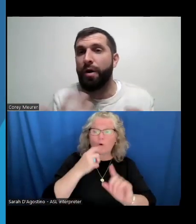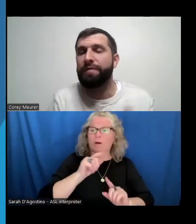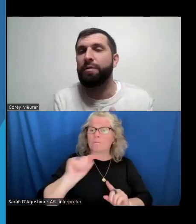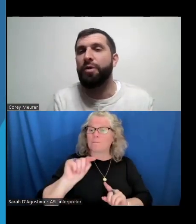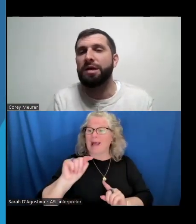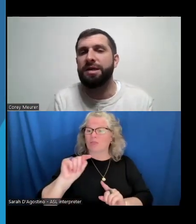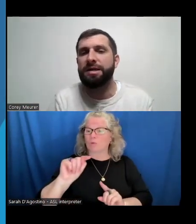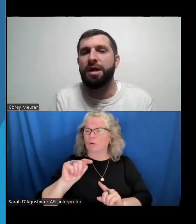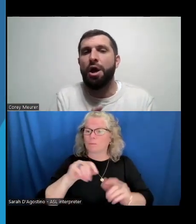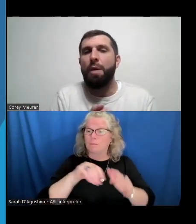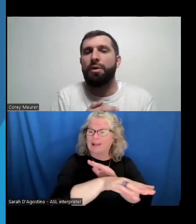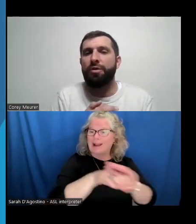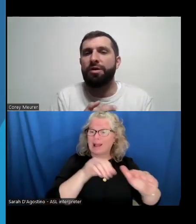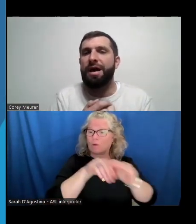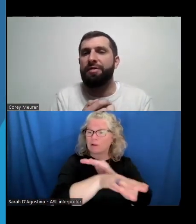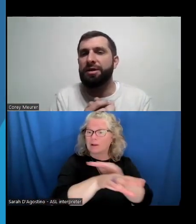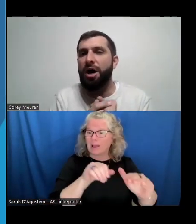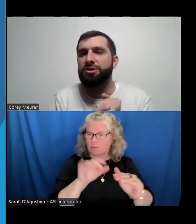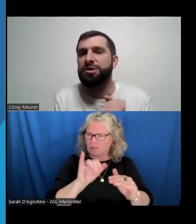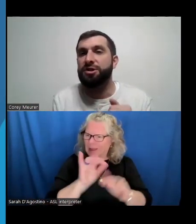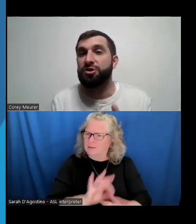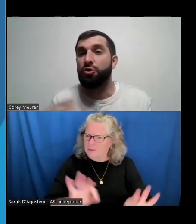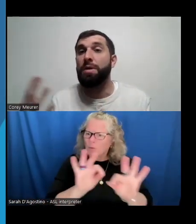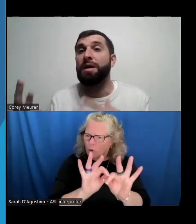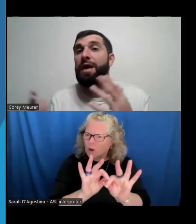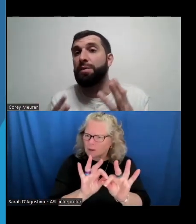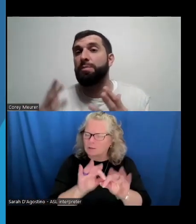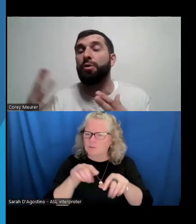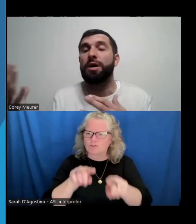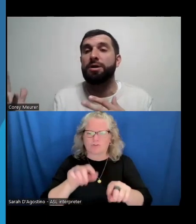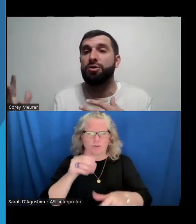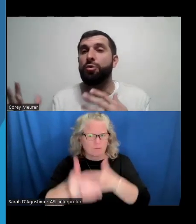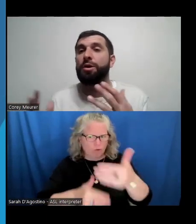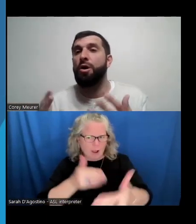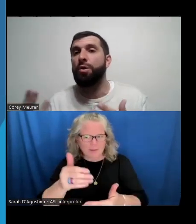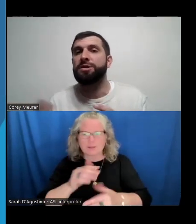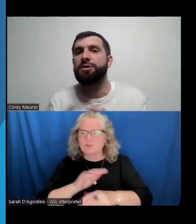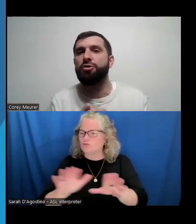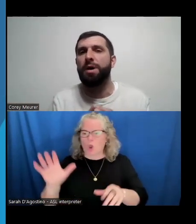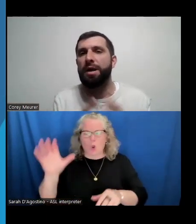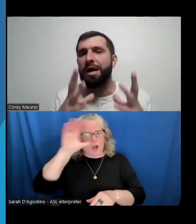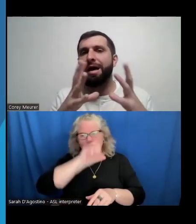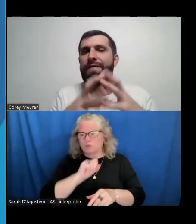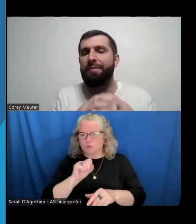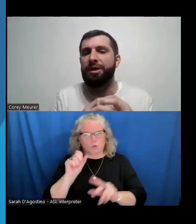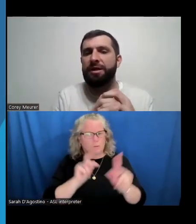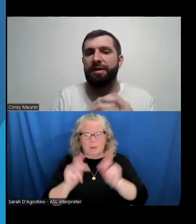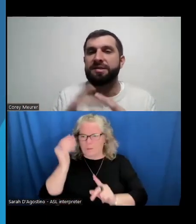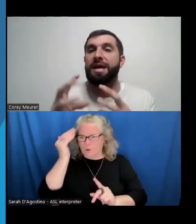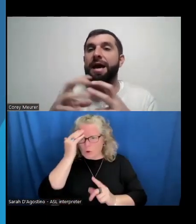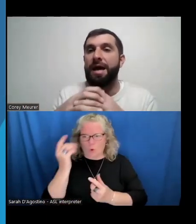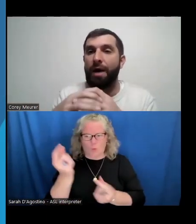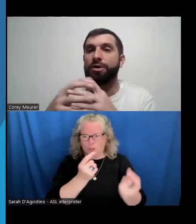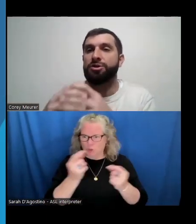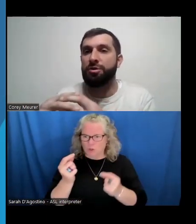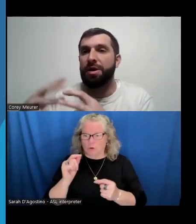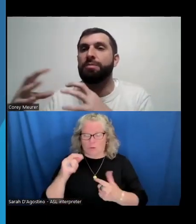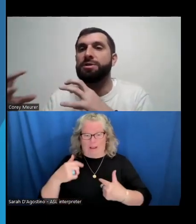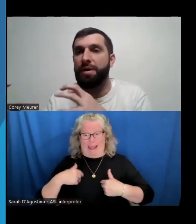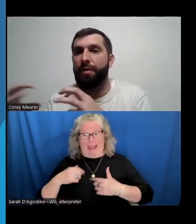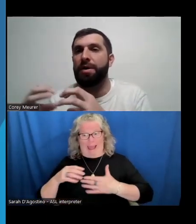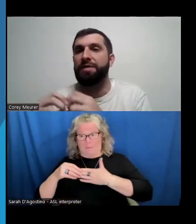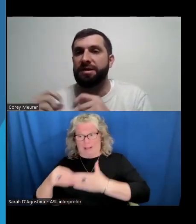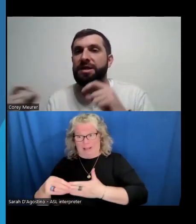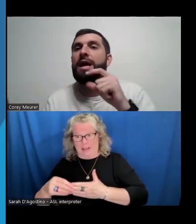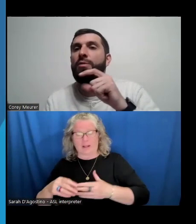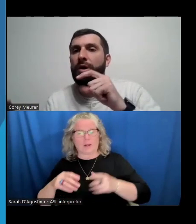role and a part of a process. But really, I think not just assuming that people are going to do or know what to do, but if I'm leading this, hey, I want you to be